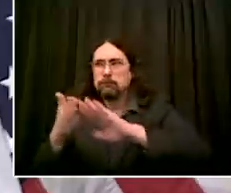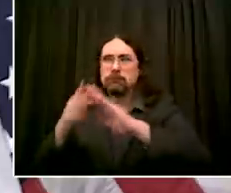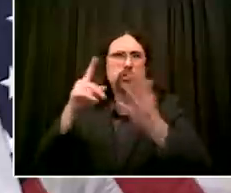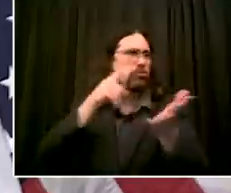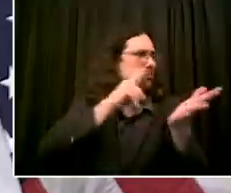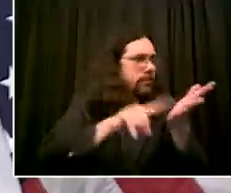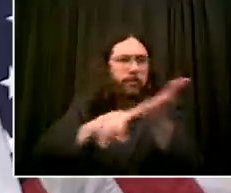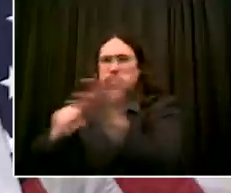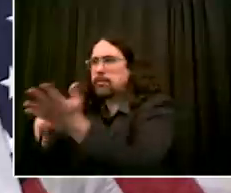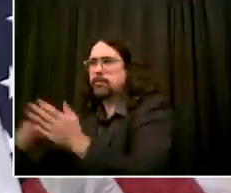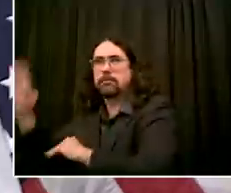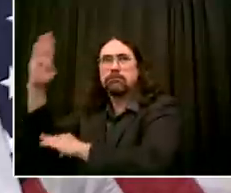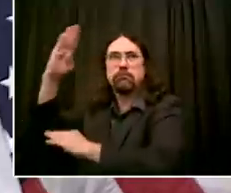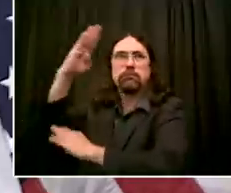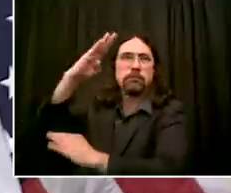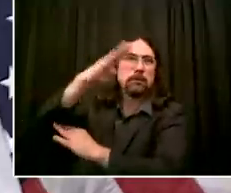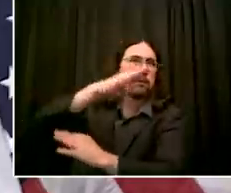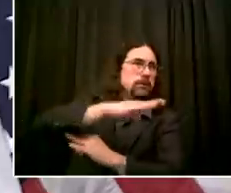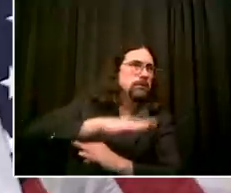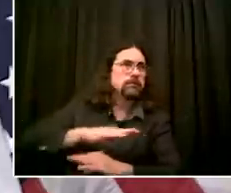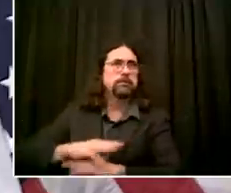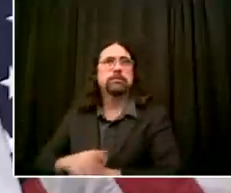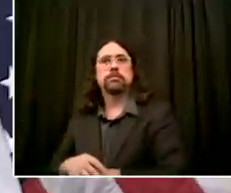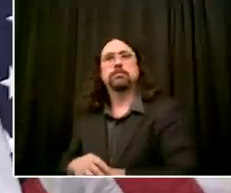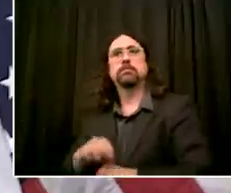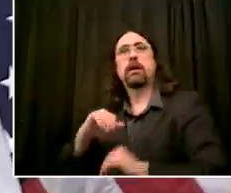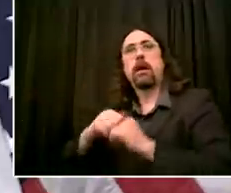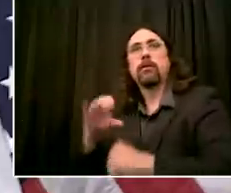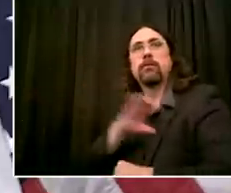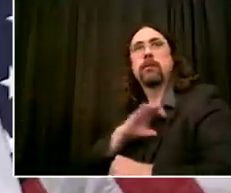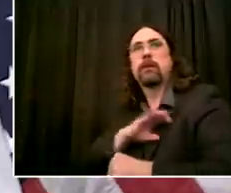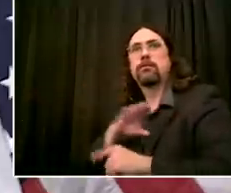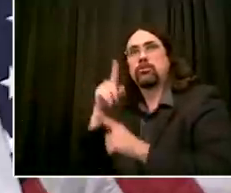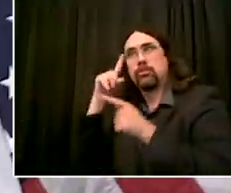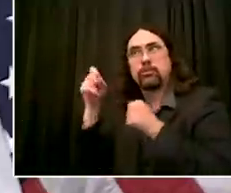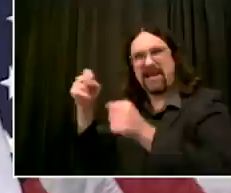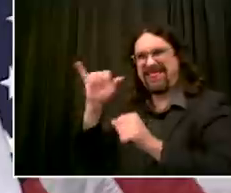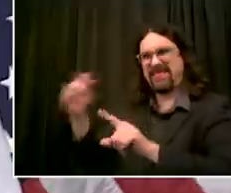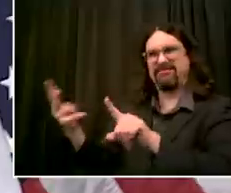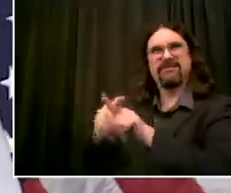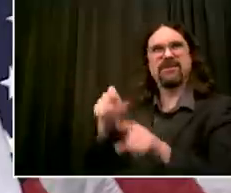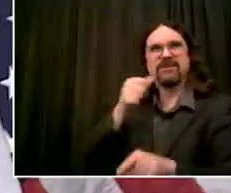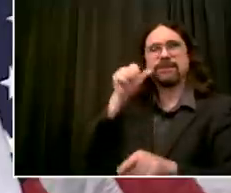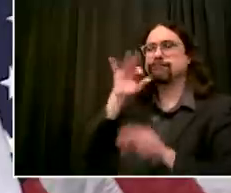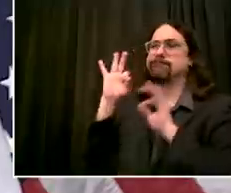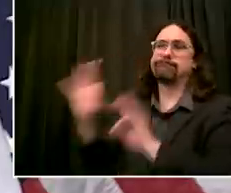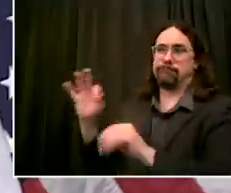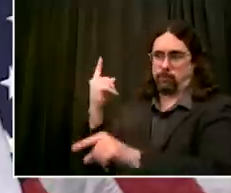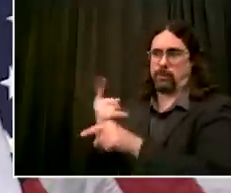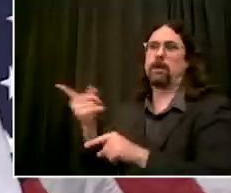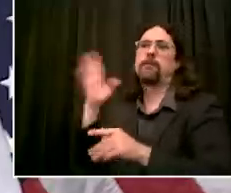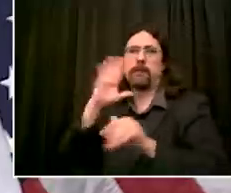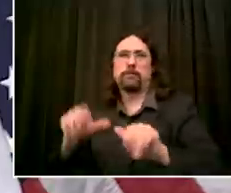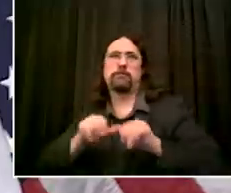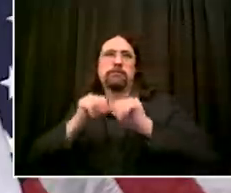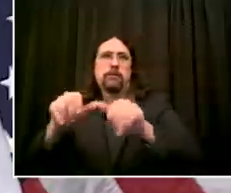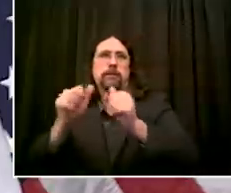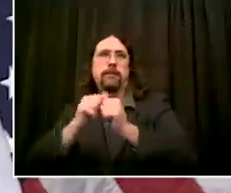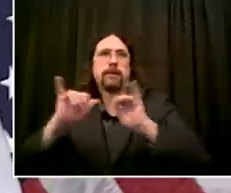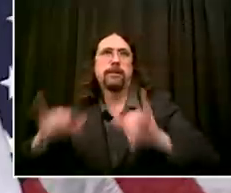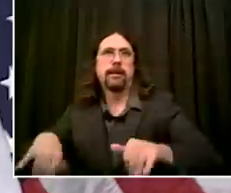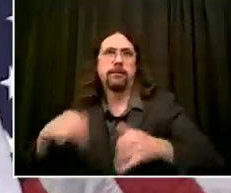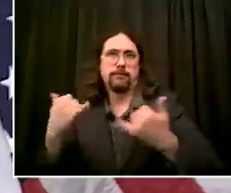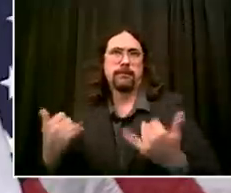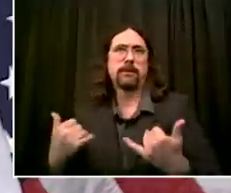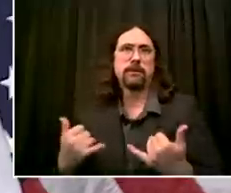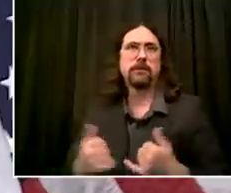into play in response to new conditions that we saw. I want to see tonight be better than last night, and I want us